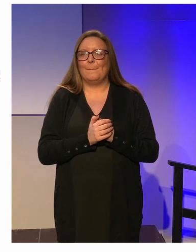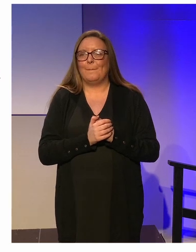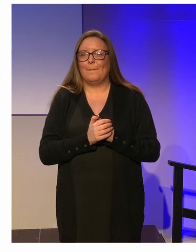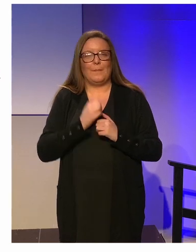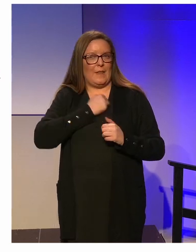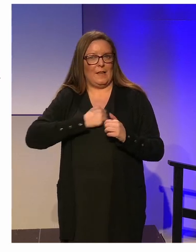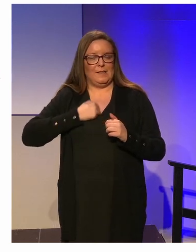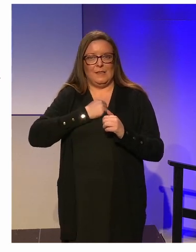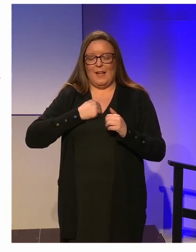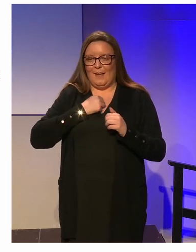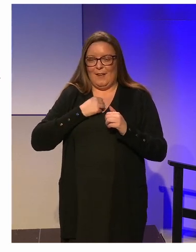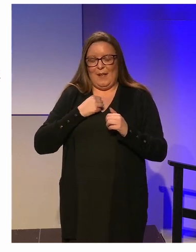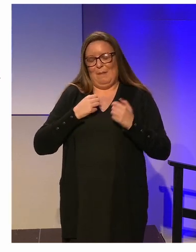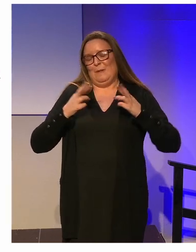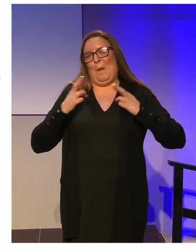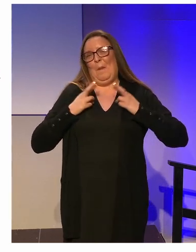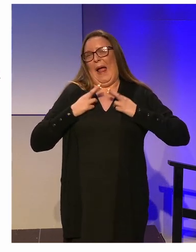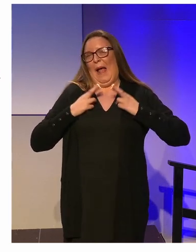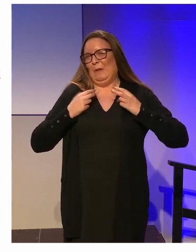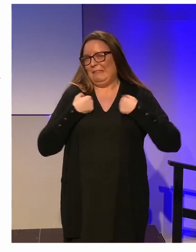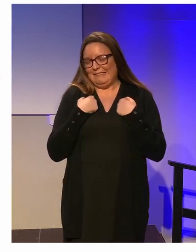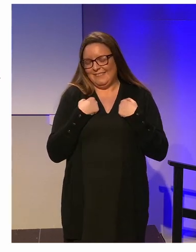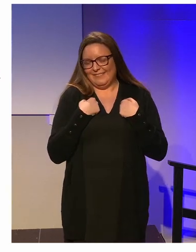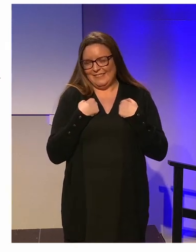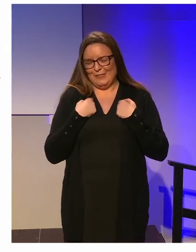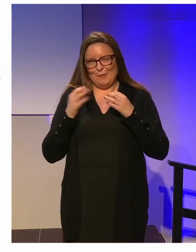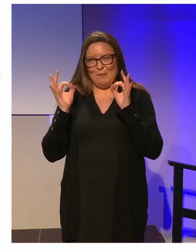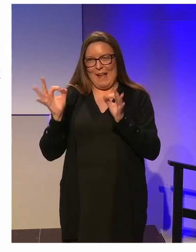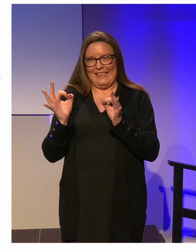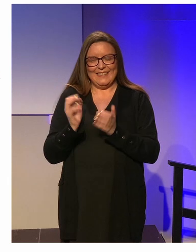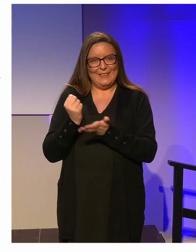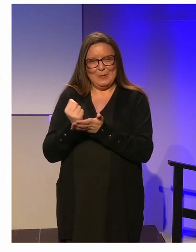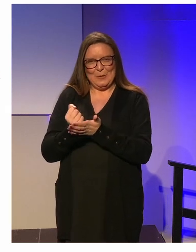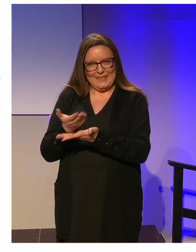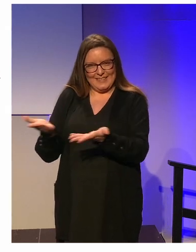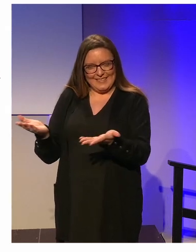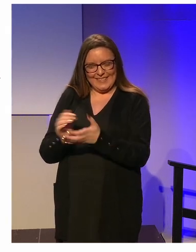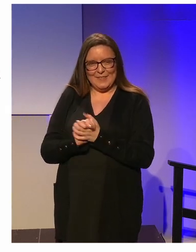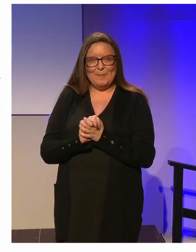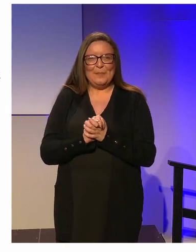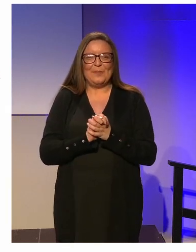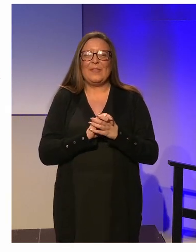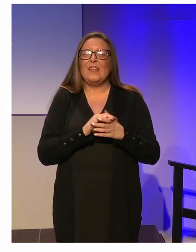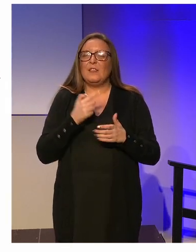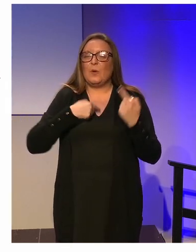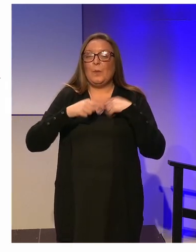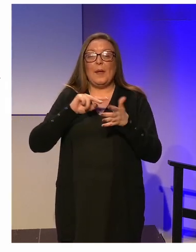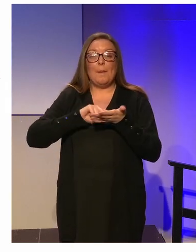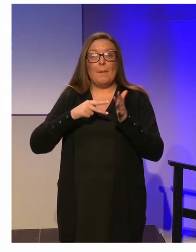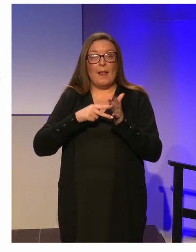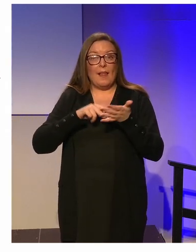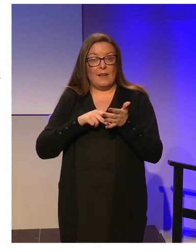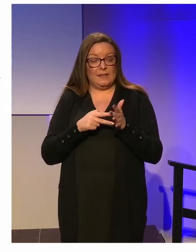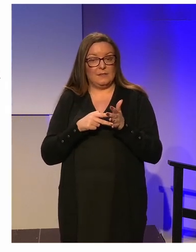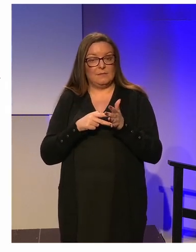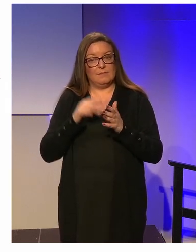Sorry, I get lost in them. I'm so proud of them. They're so great. So I suppose when we were planning this session and thinking about